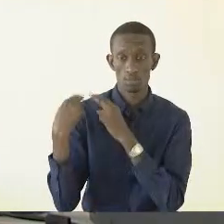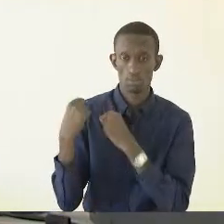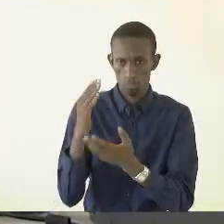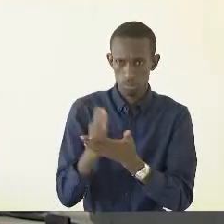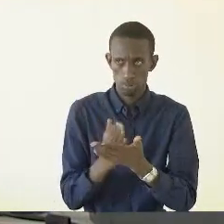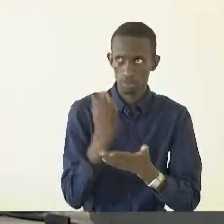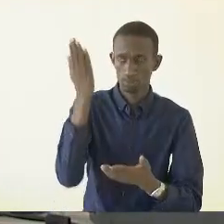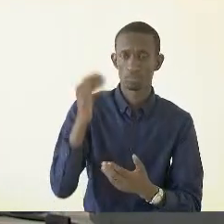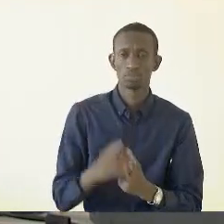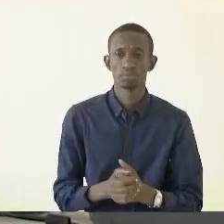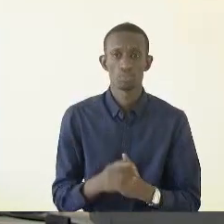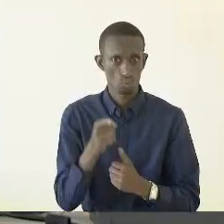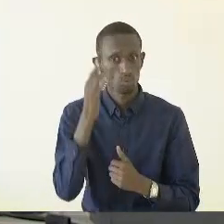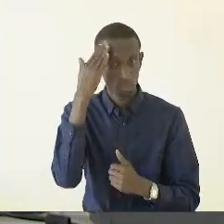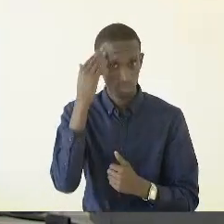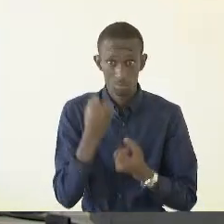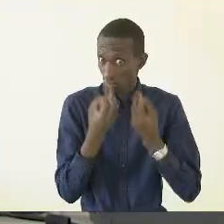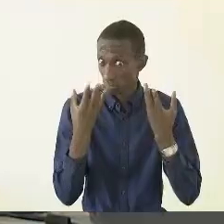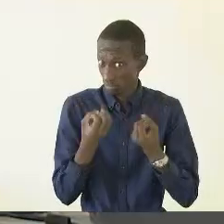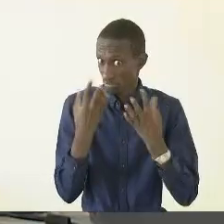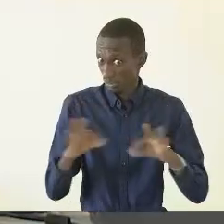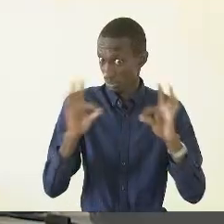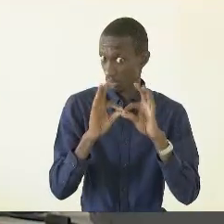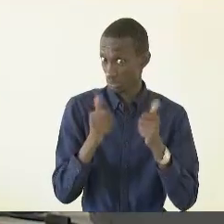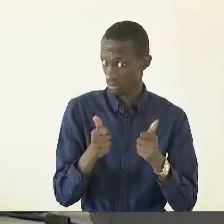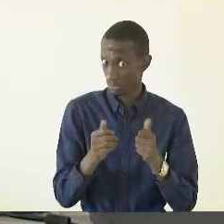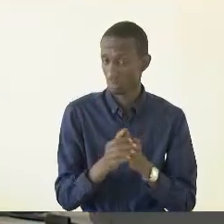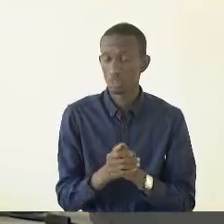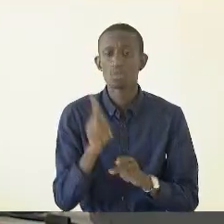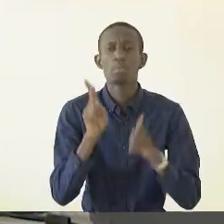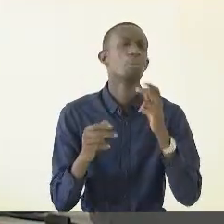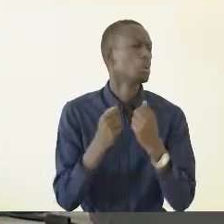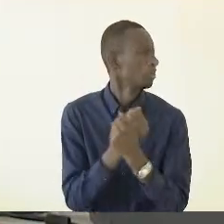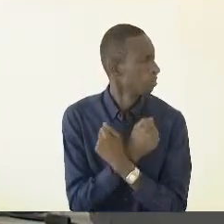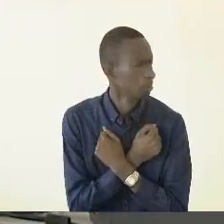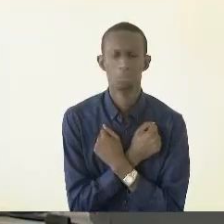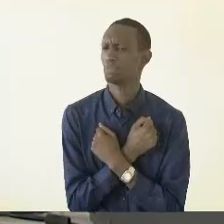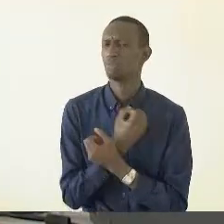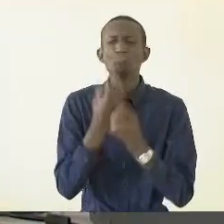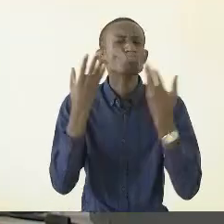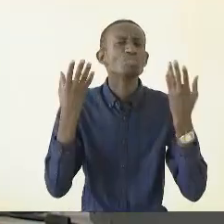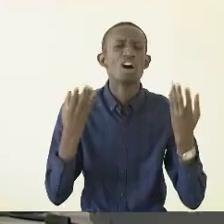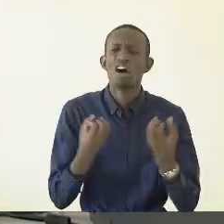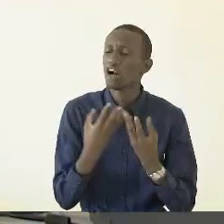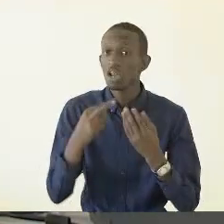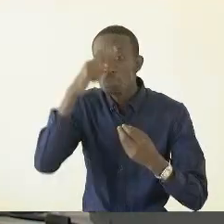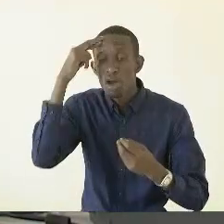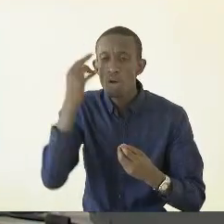parts. Of course, you know how flowers are very important. People like flowers because of their